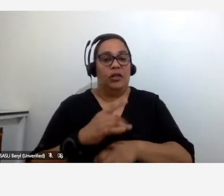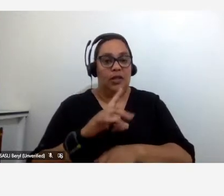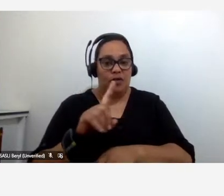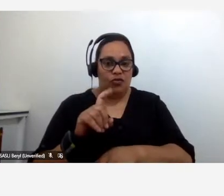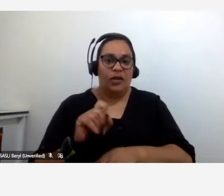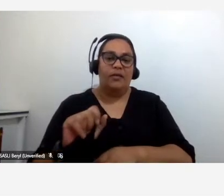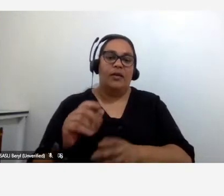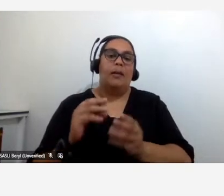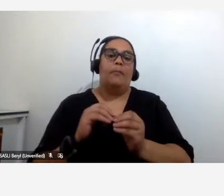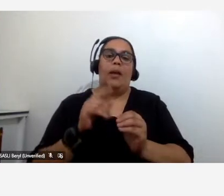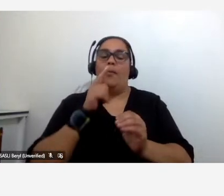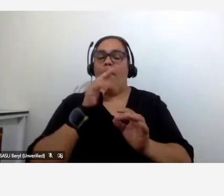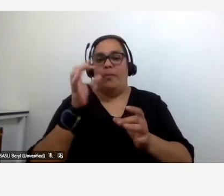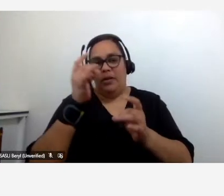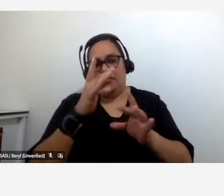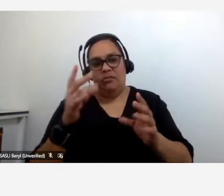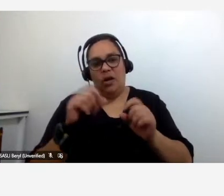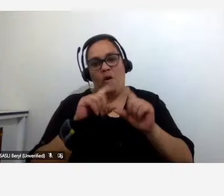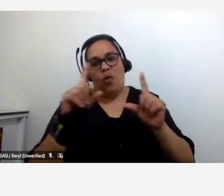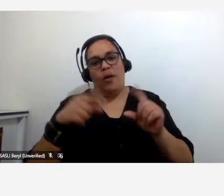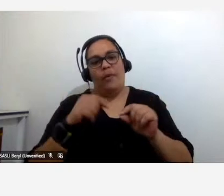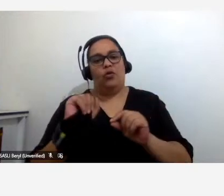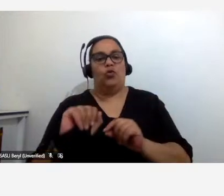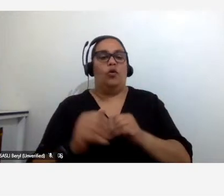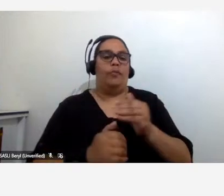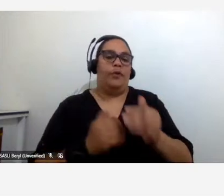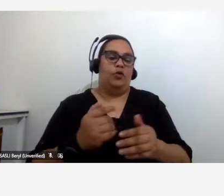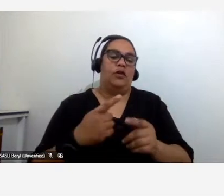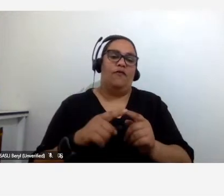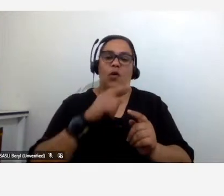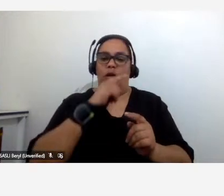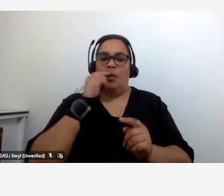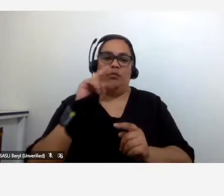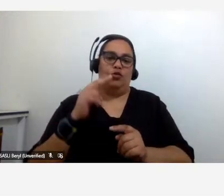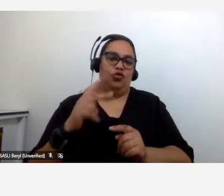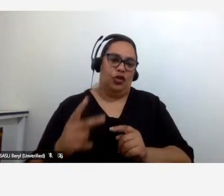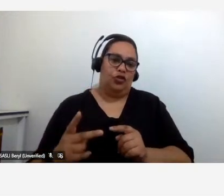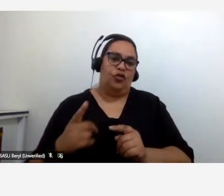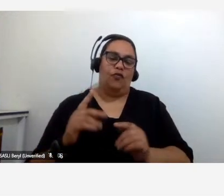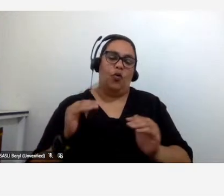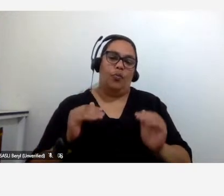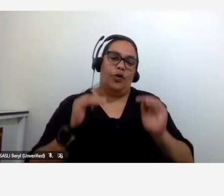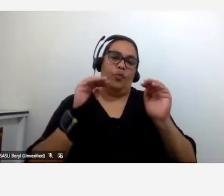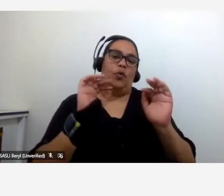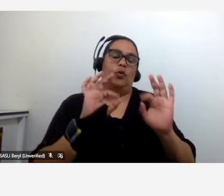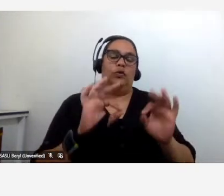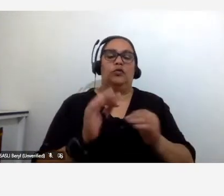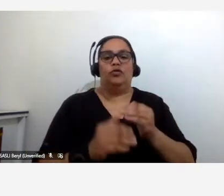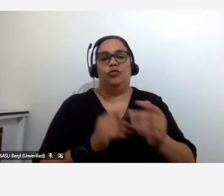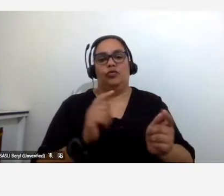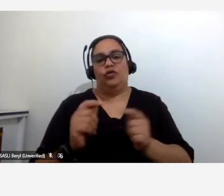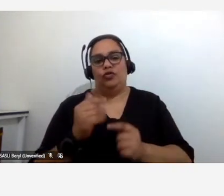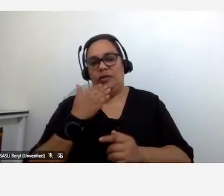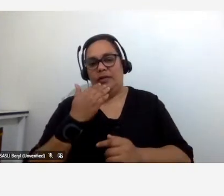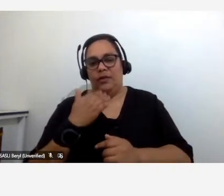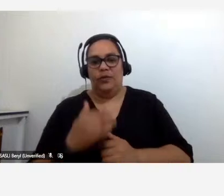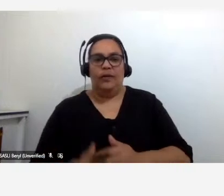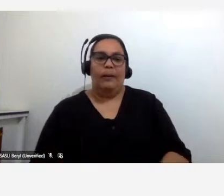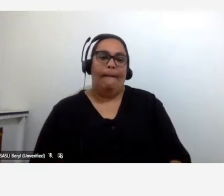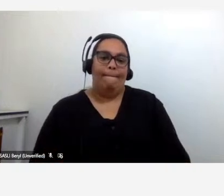they made the public aware of the process for name changes to promote the process. Thank you.